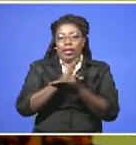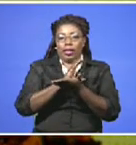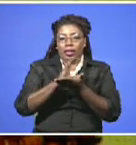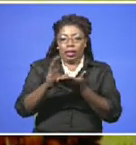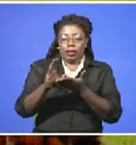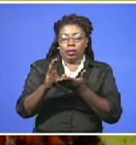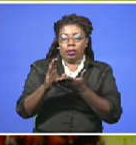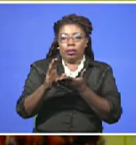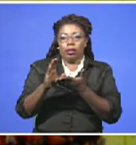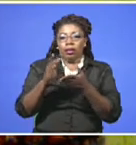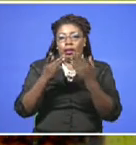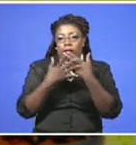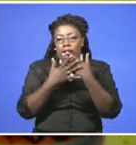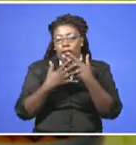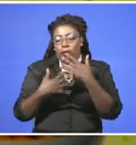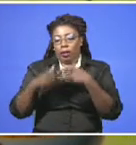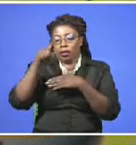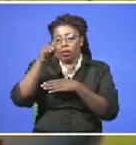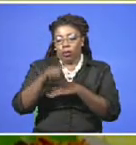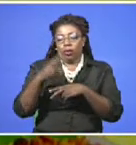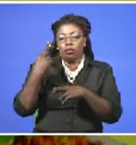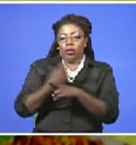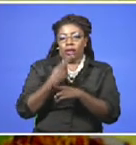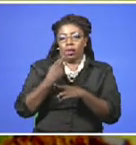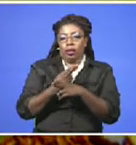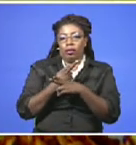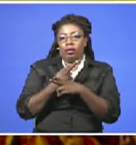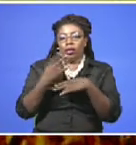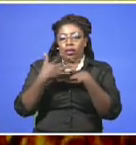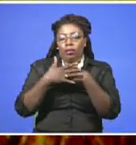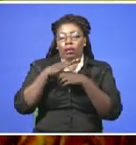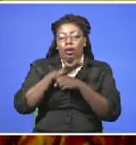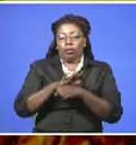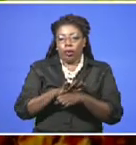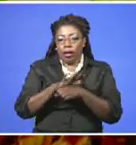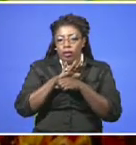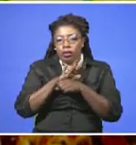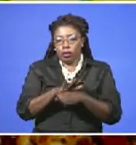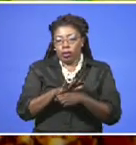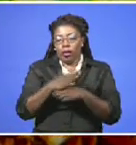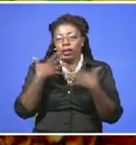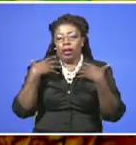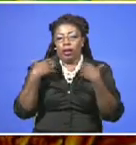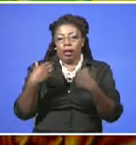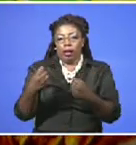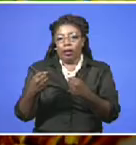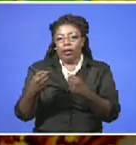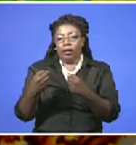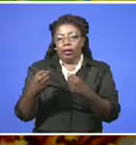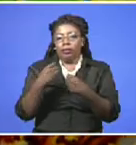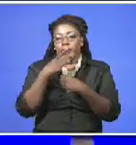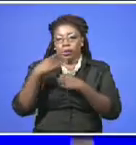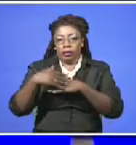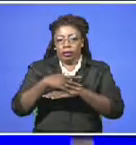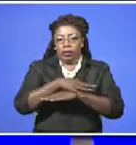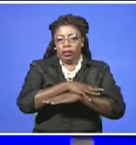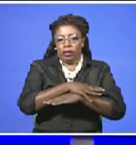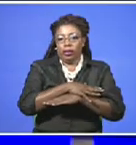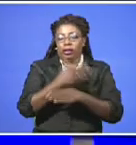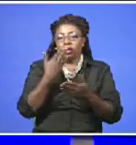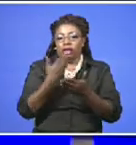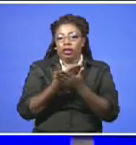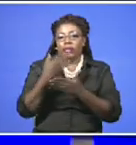and nourishes the blood, lowers and regulates blood pressure, and supports healthy blood circulation, among other benefits. These